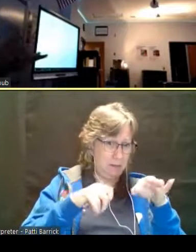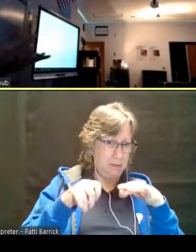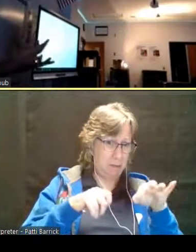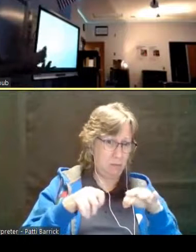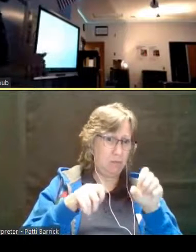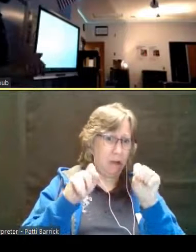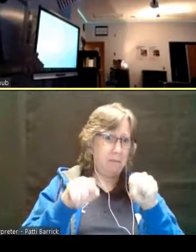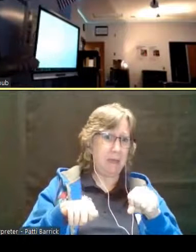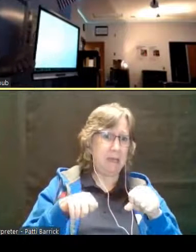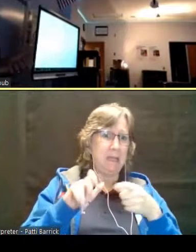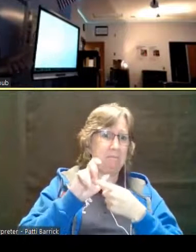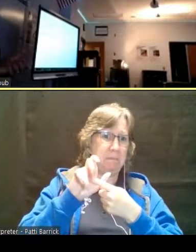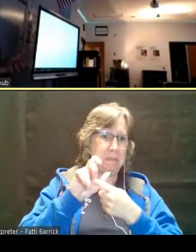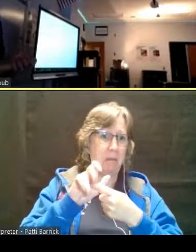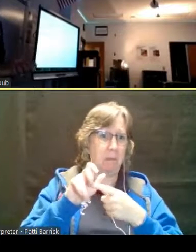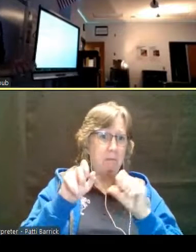two.